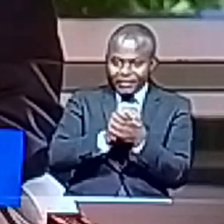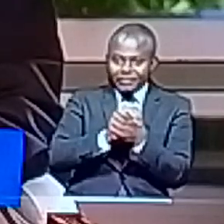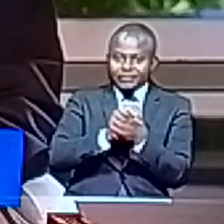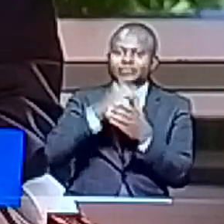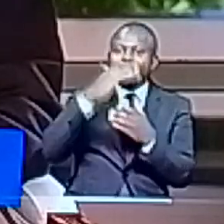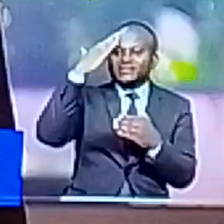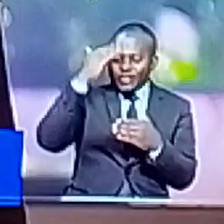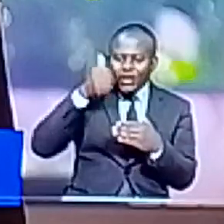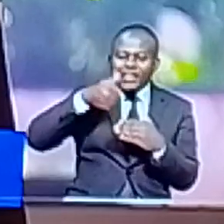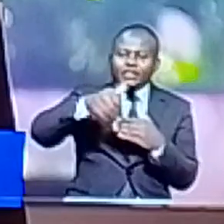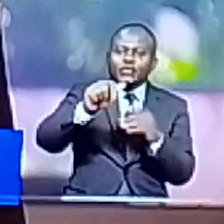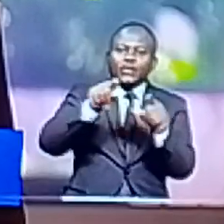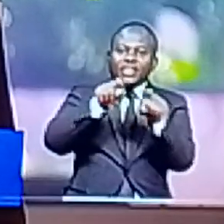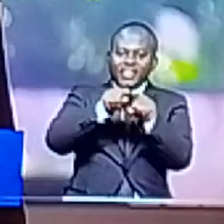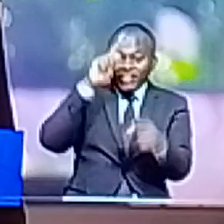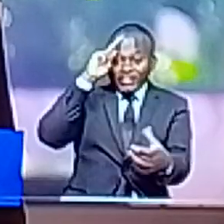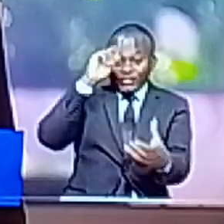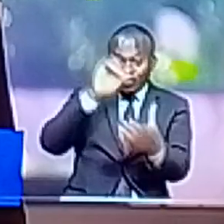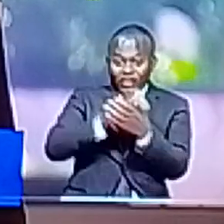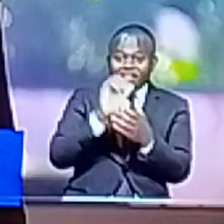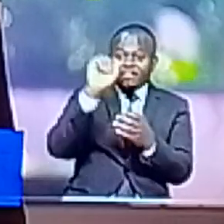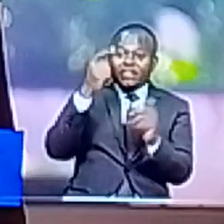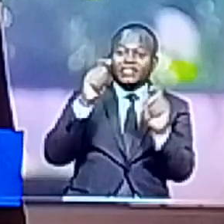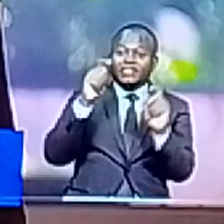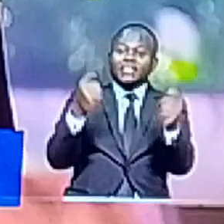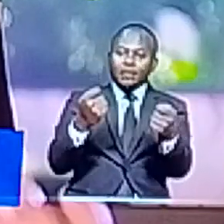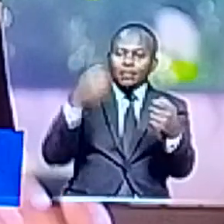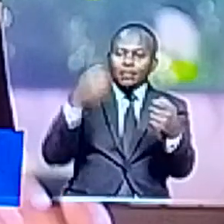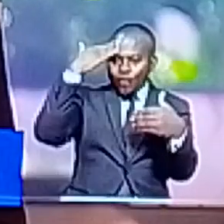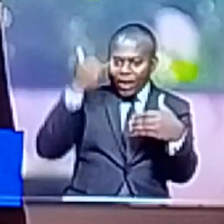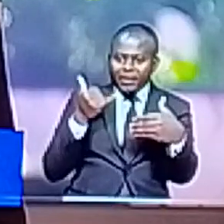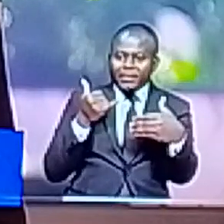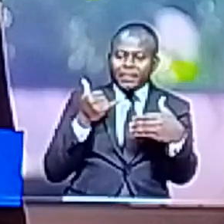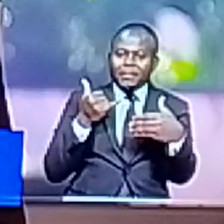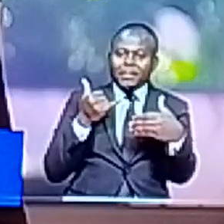do you even trust the first term?